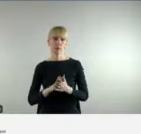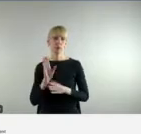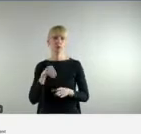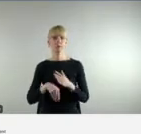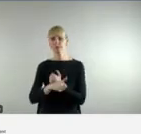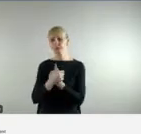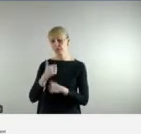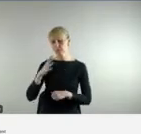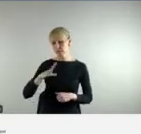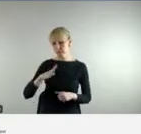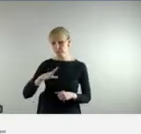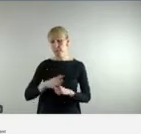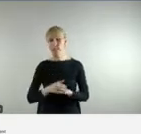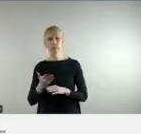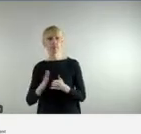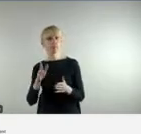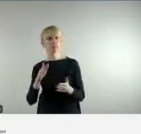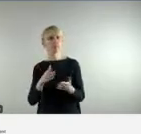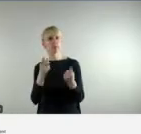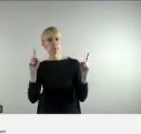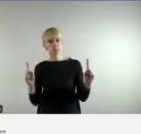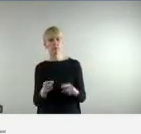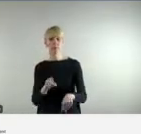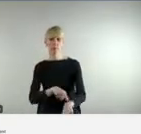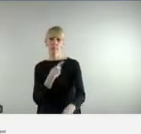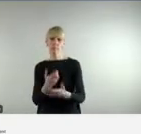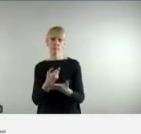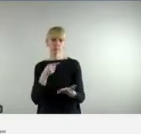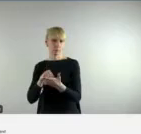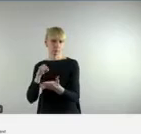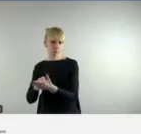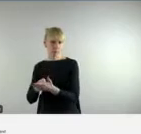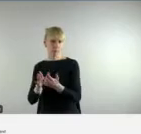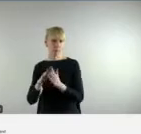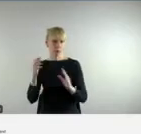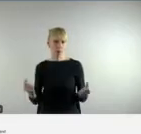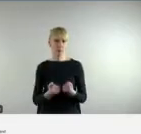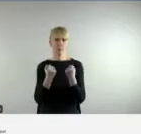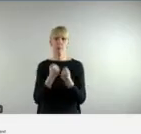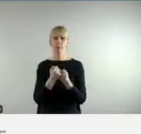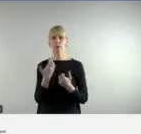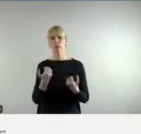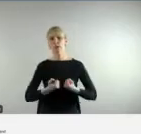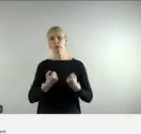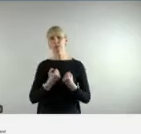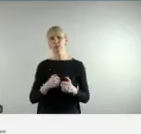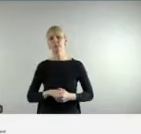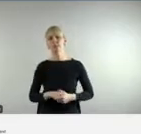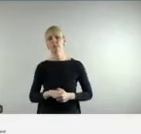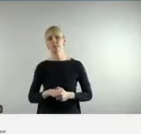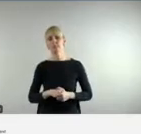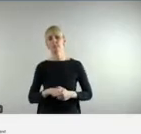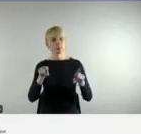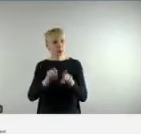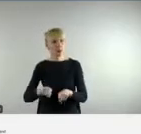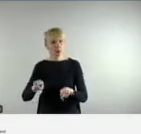functions, provide an overview, knowledge, and awareness of social security challenges and the effects these will have on